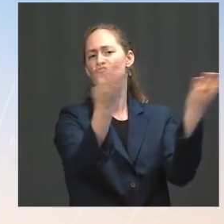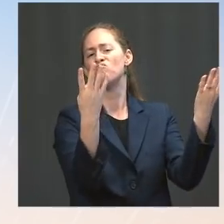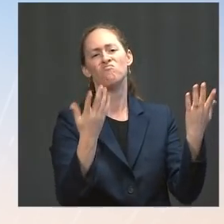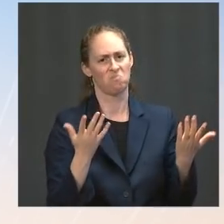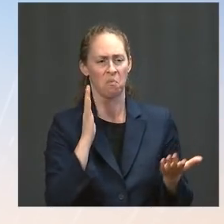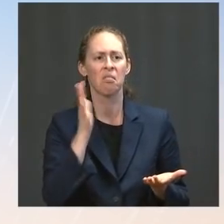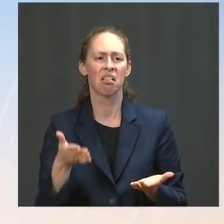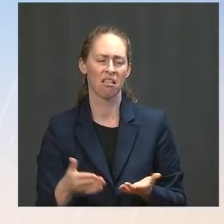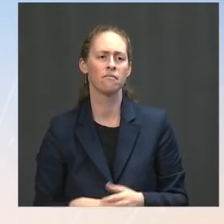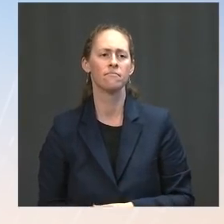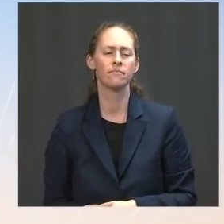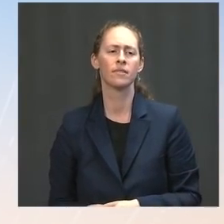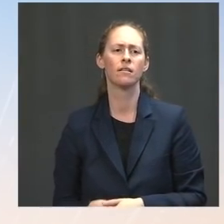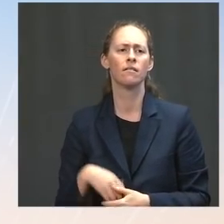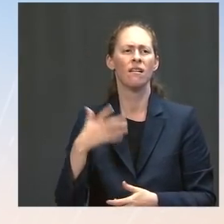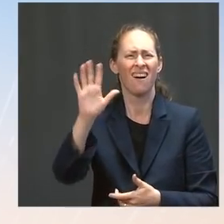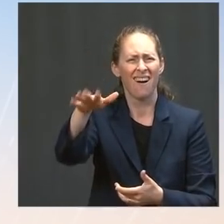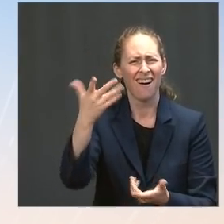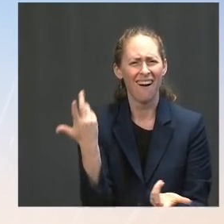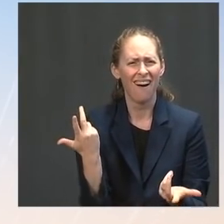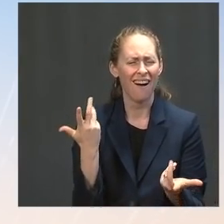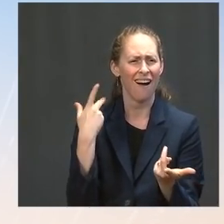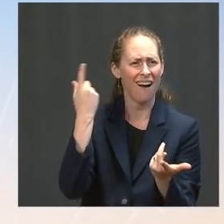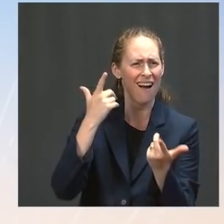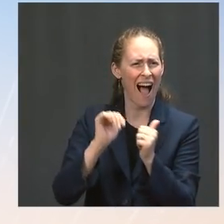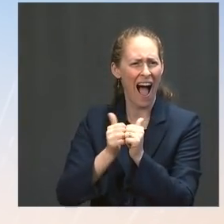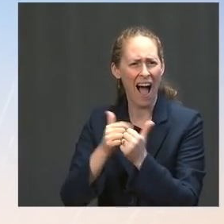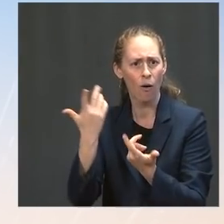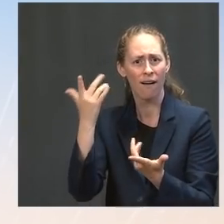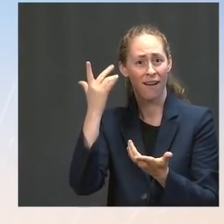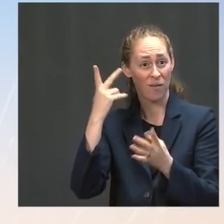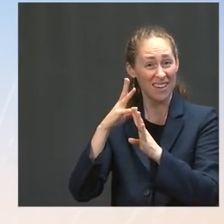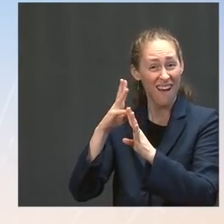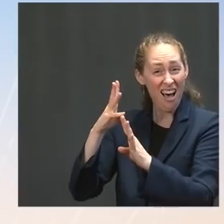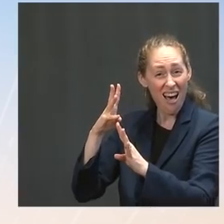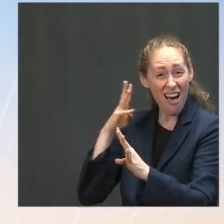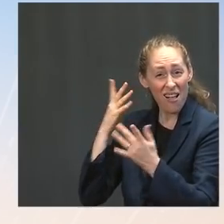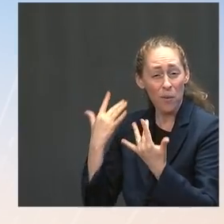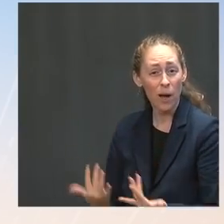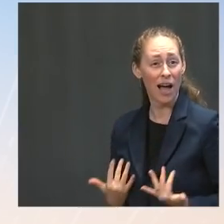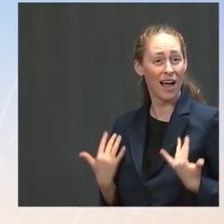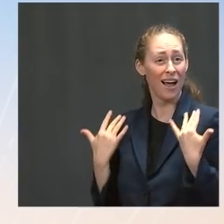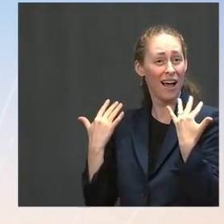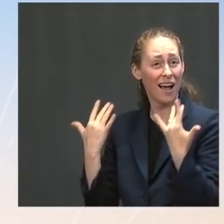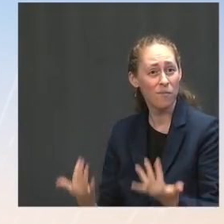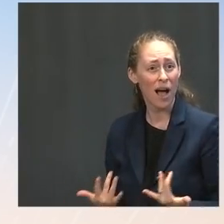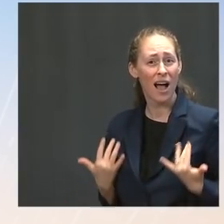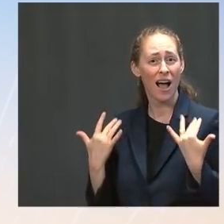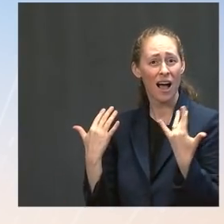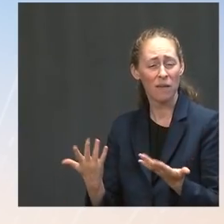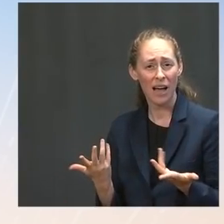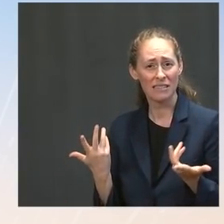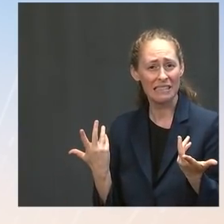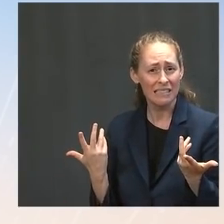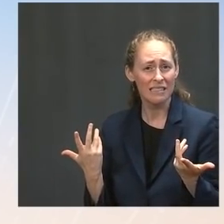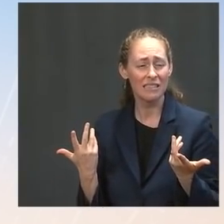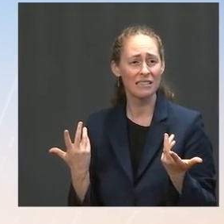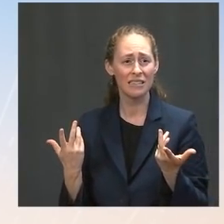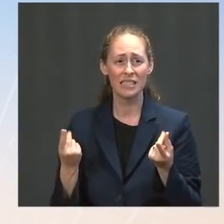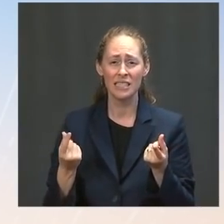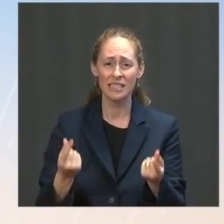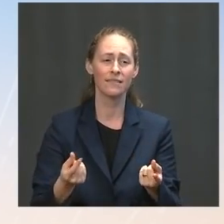try to help Americans that are seeing and what seems to be a disconnect between these two